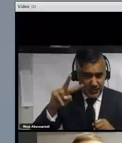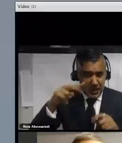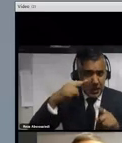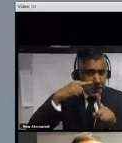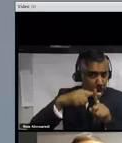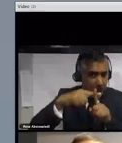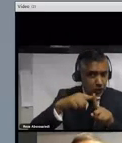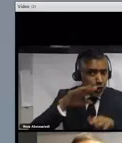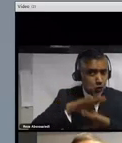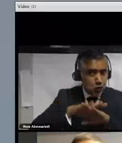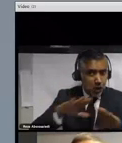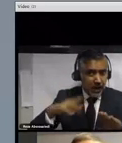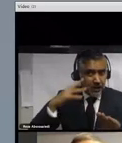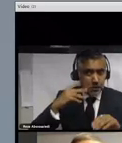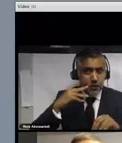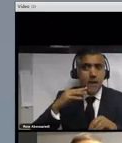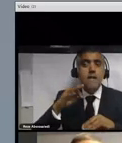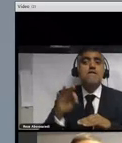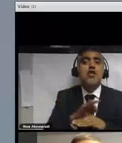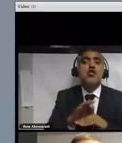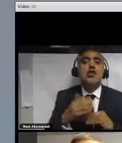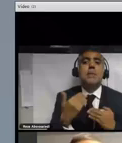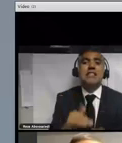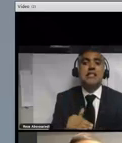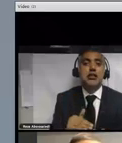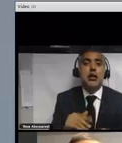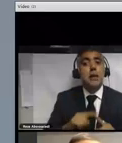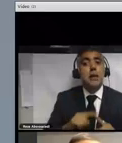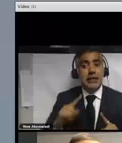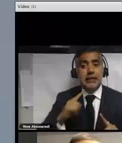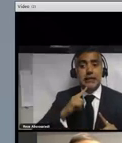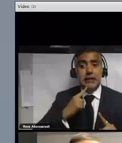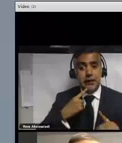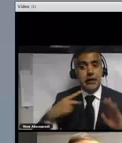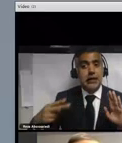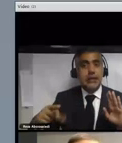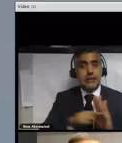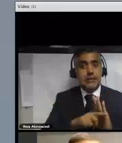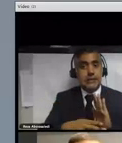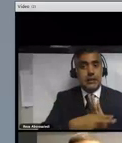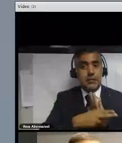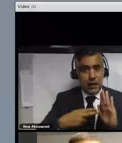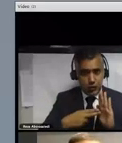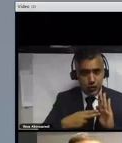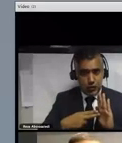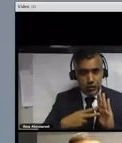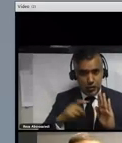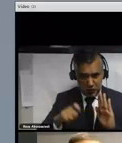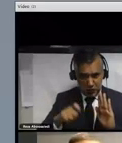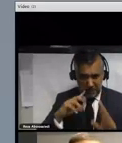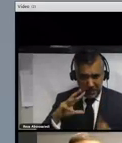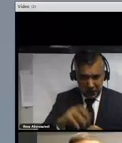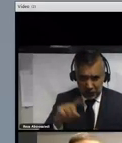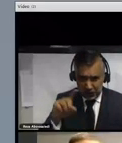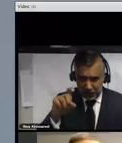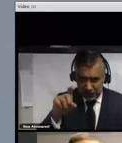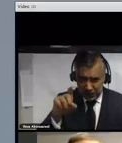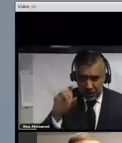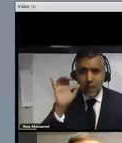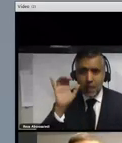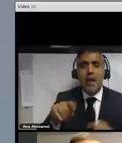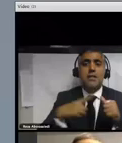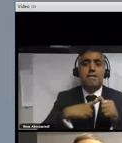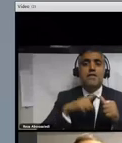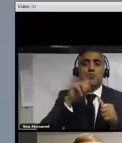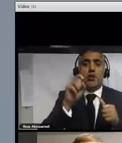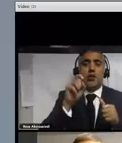not experience functional limitations, but are severely stigmatized. Should they be included? That's the first